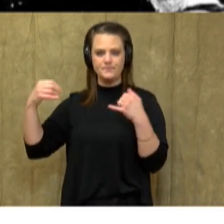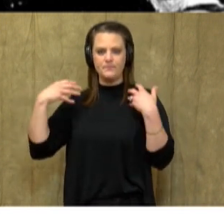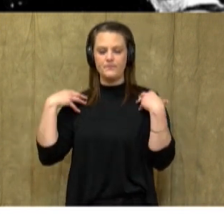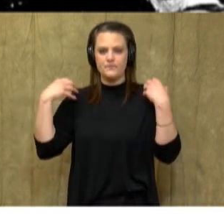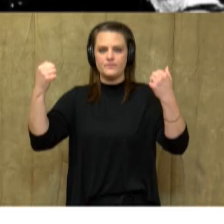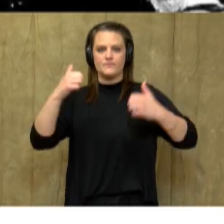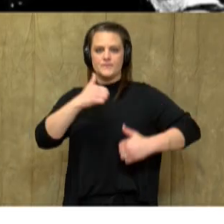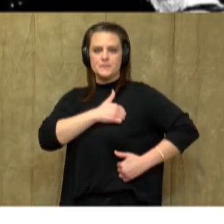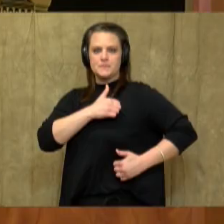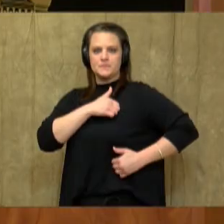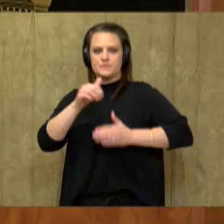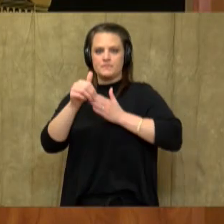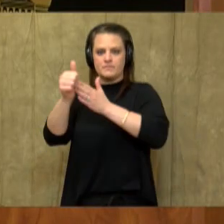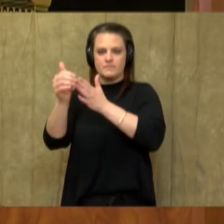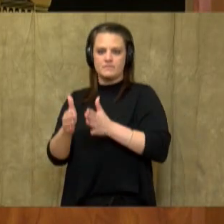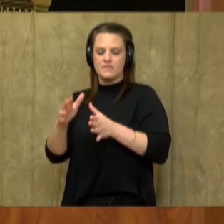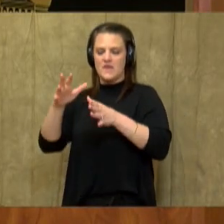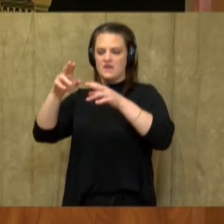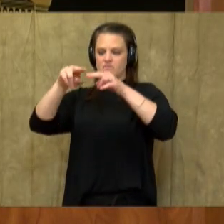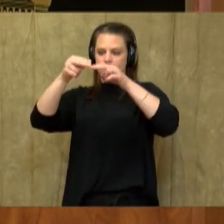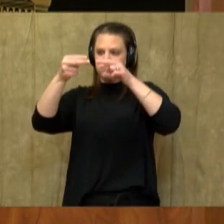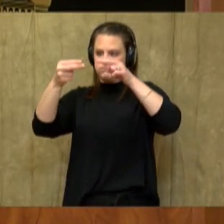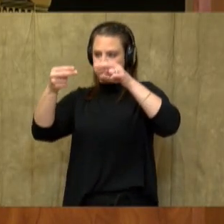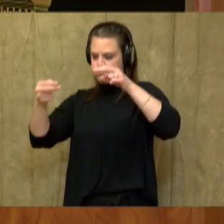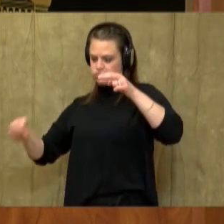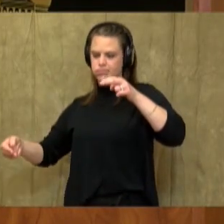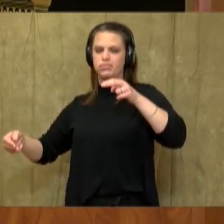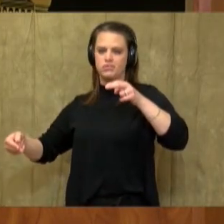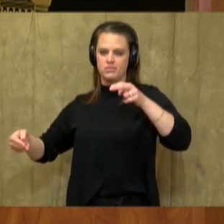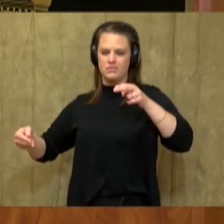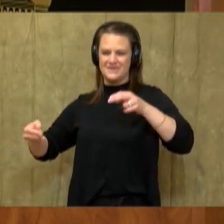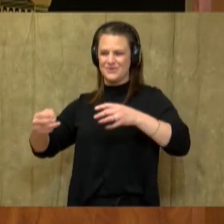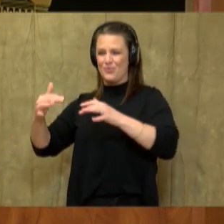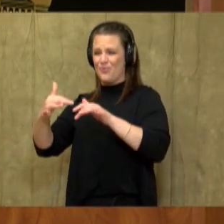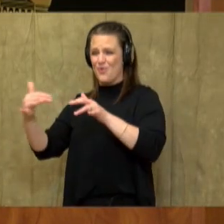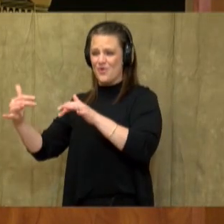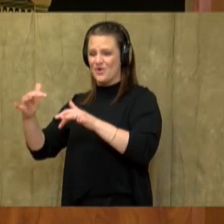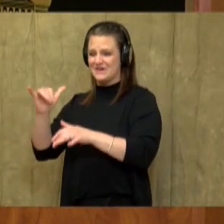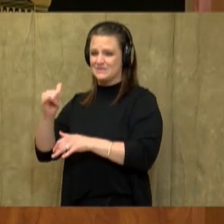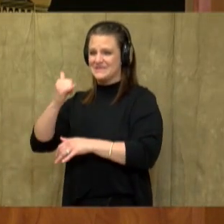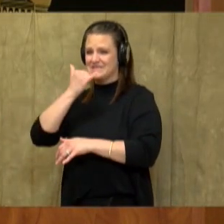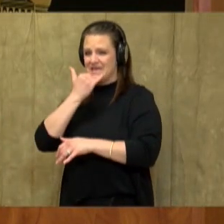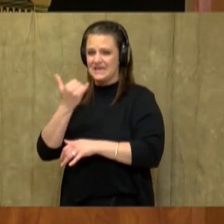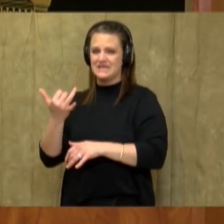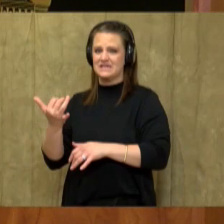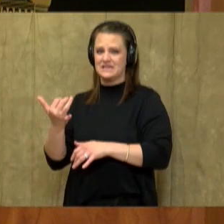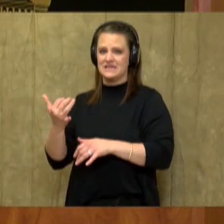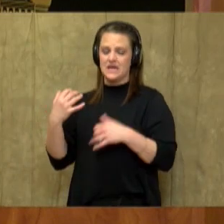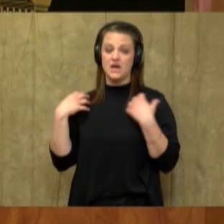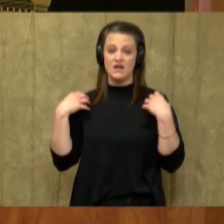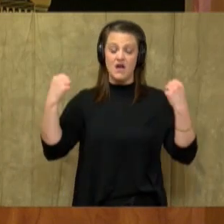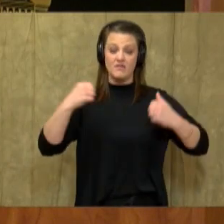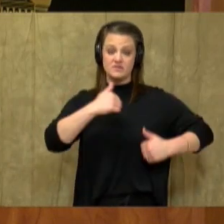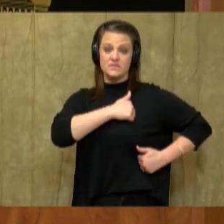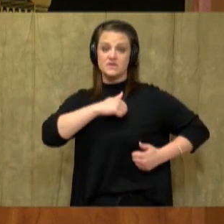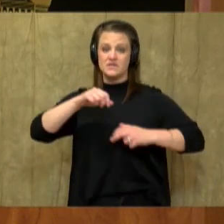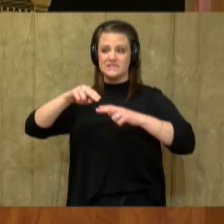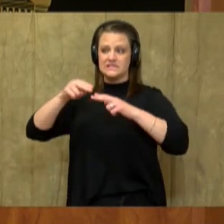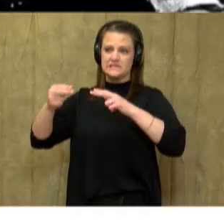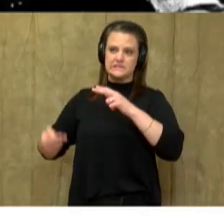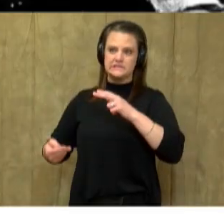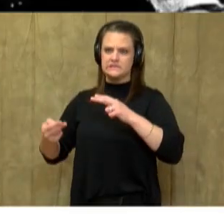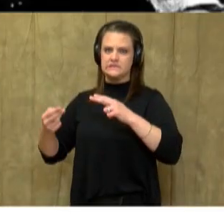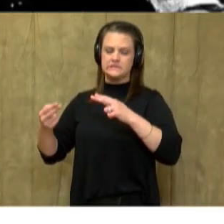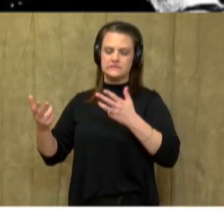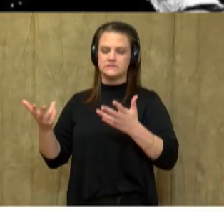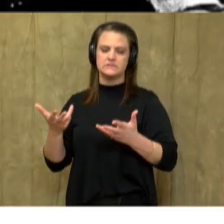in military leaders is going down. So we're thinking the war is a mistake over time, and we're losing confidence in our military over time as